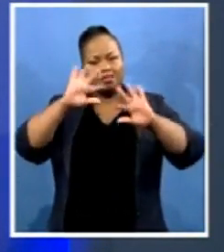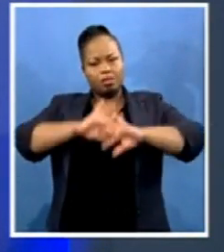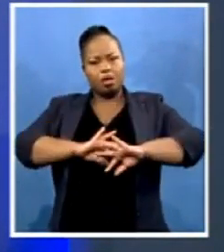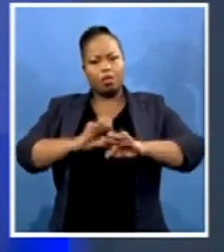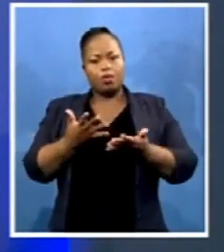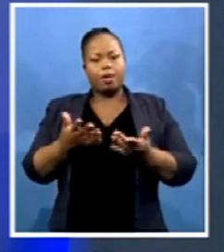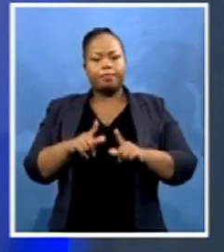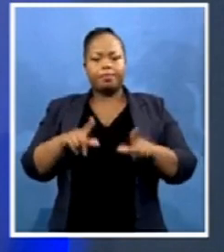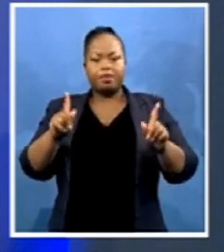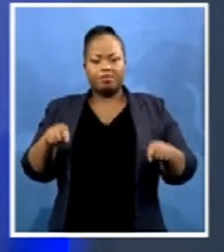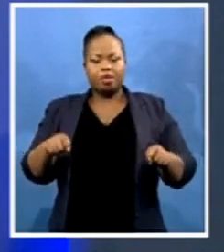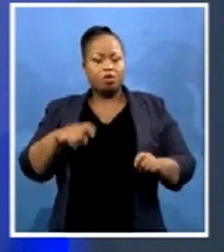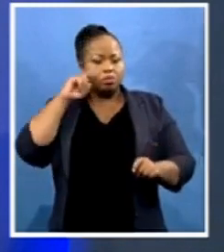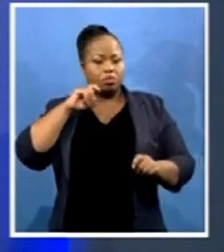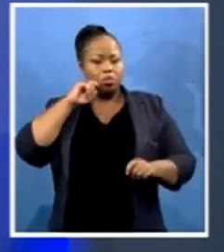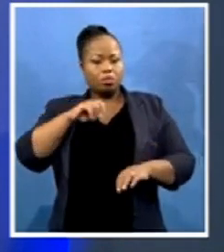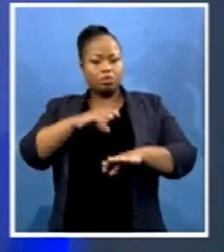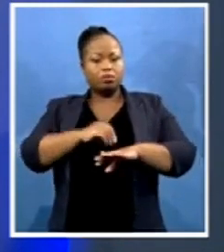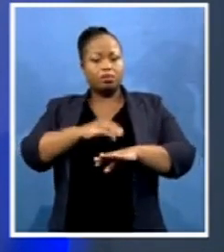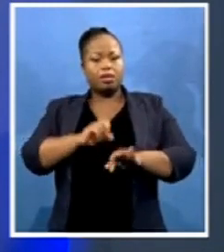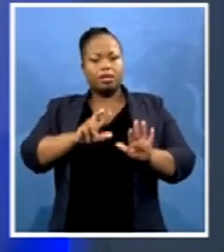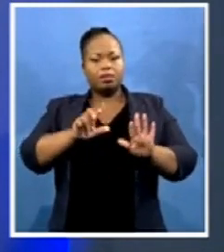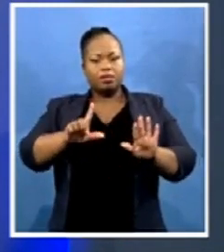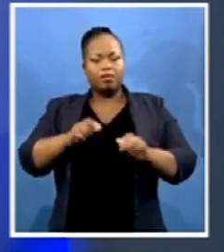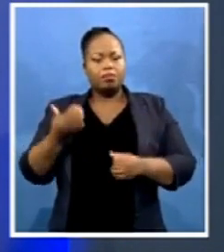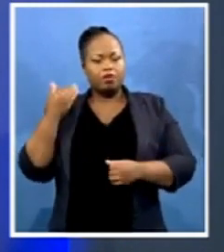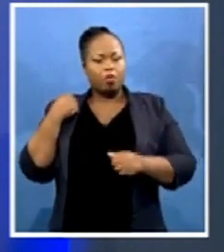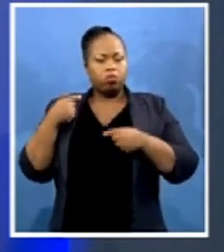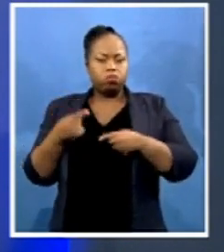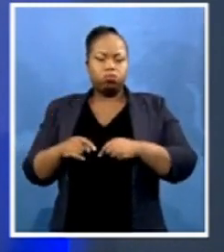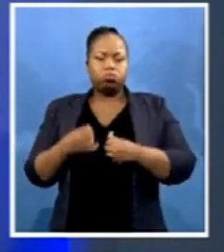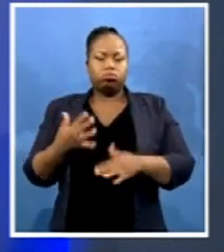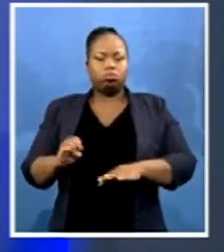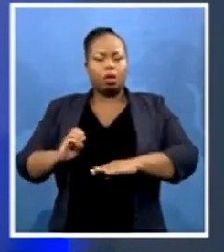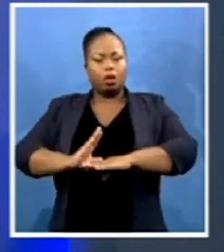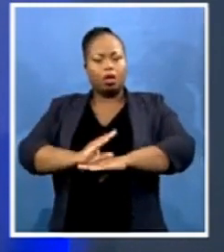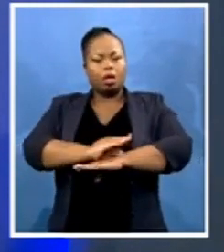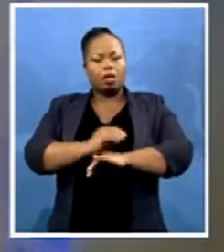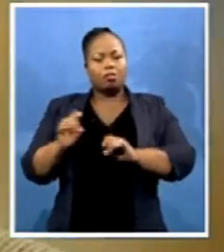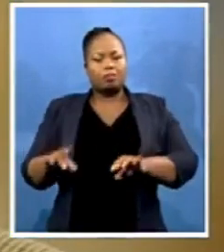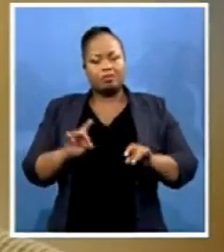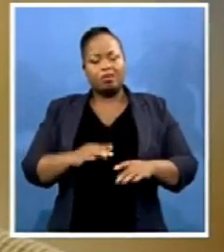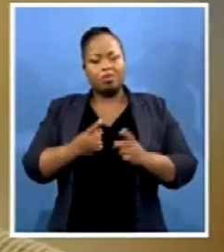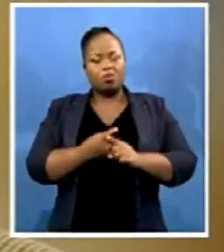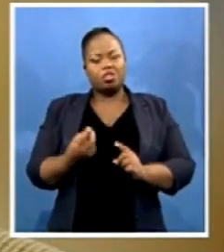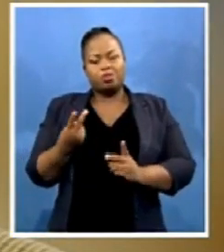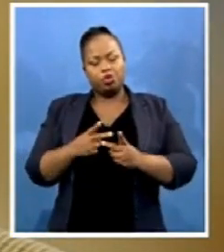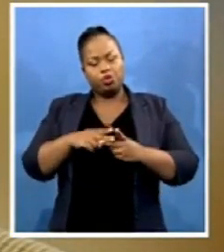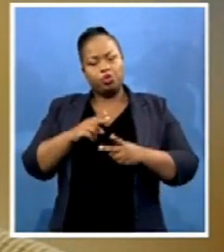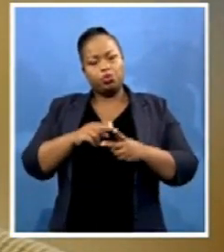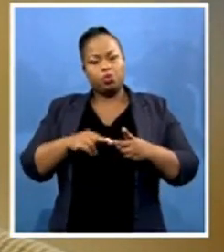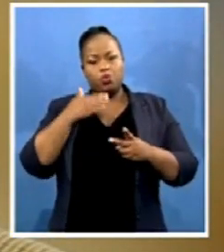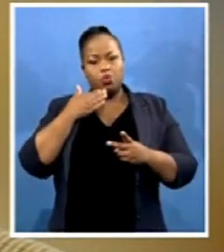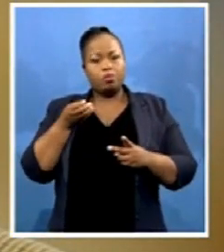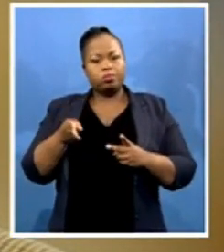87-year-old had fought a lengthy battle with cancer. Goldberg was one of the two remaining Rivonia trialists. The anti-apartheid activist was sentenced